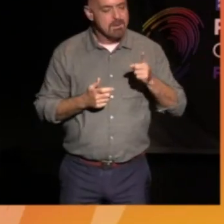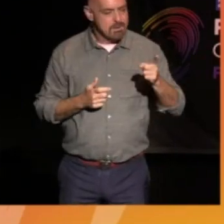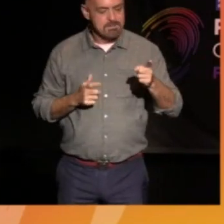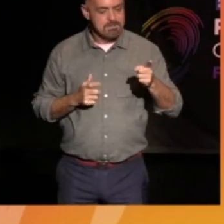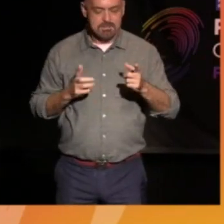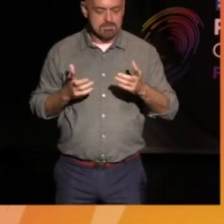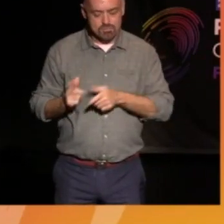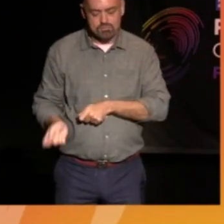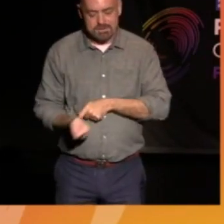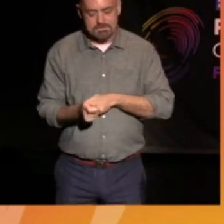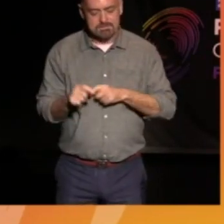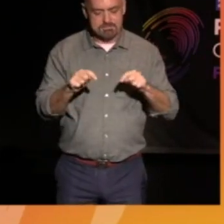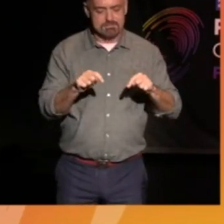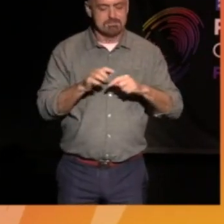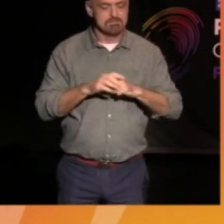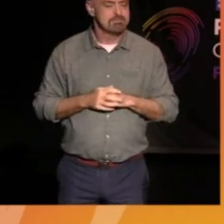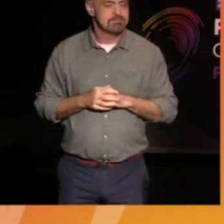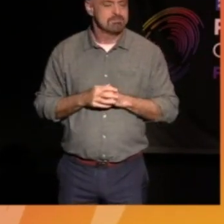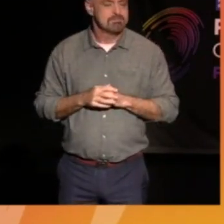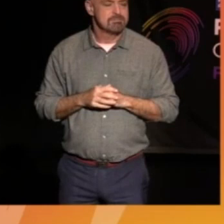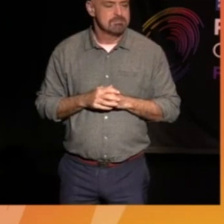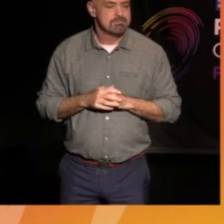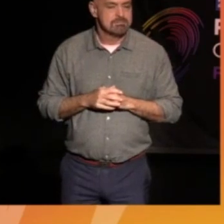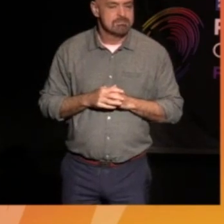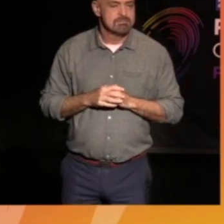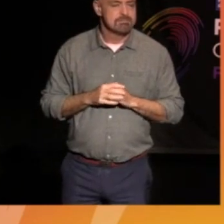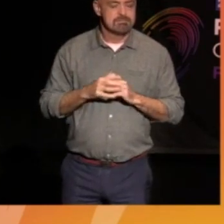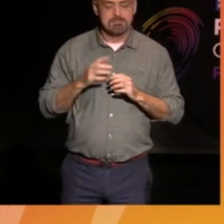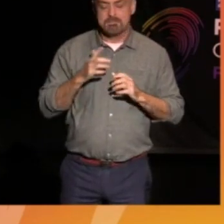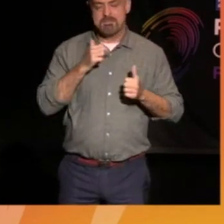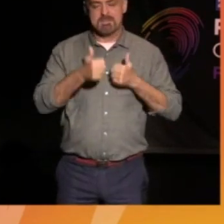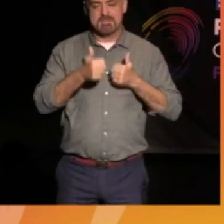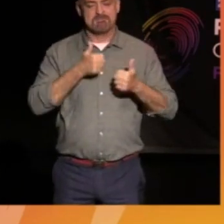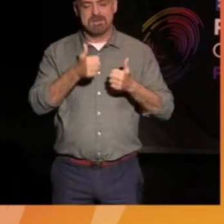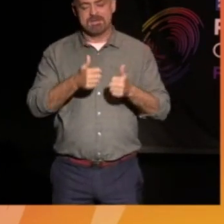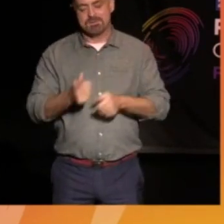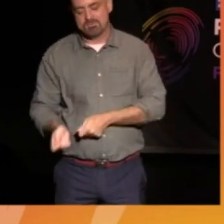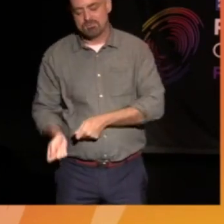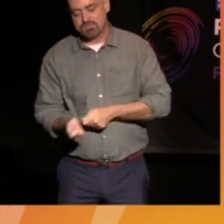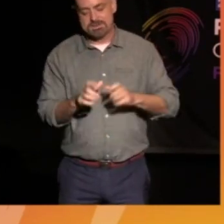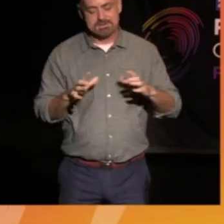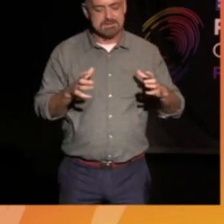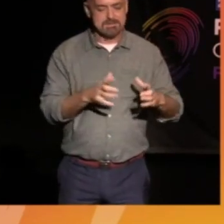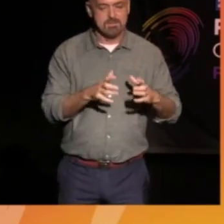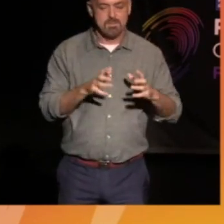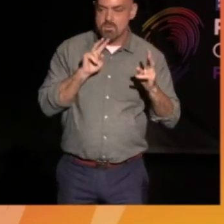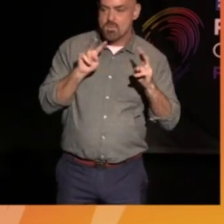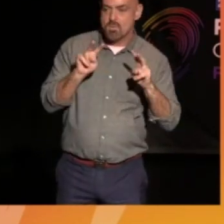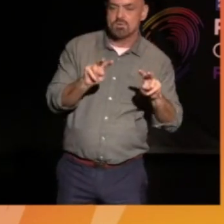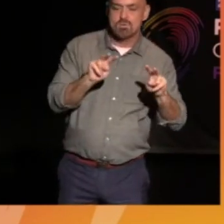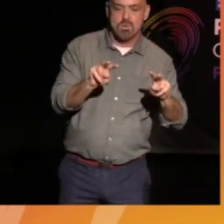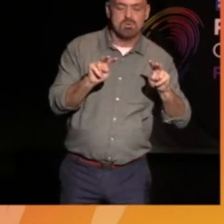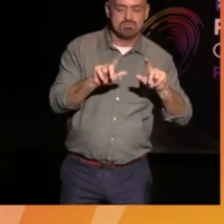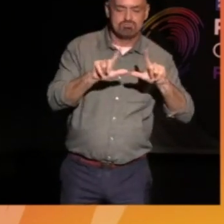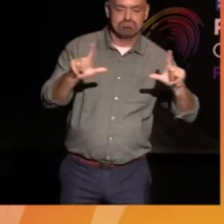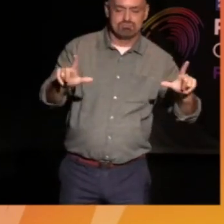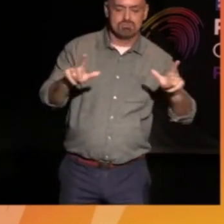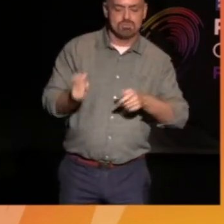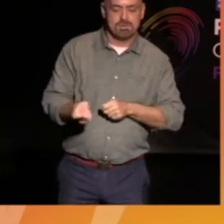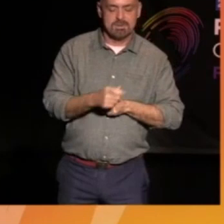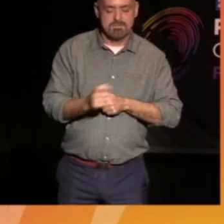play cricket, and I was a big fan of Indian cricket, so we love to watch cricket and also play